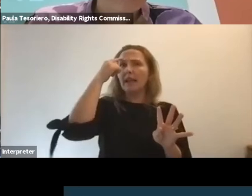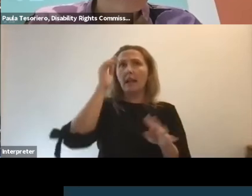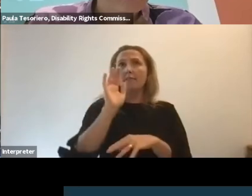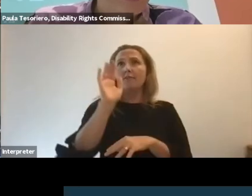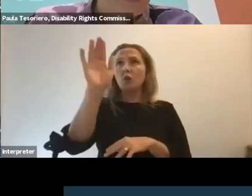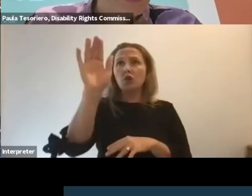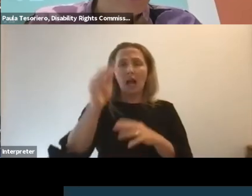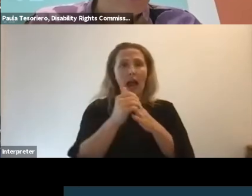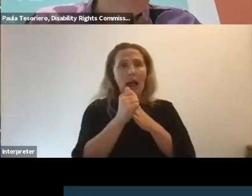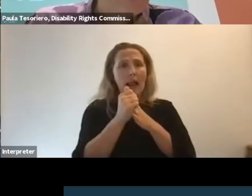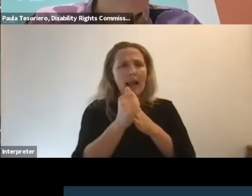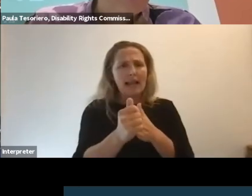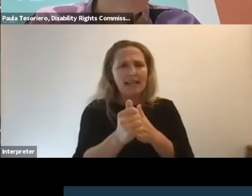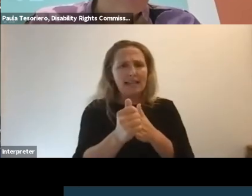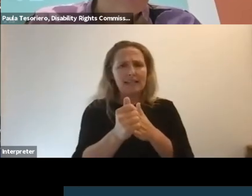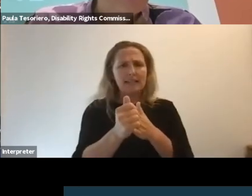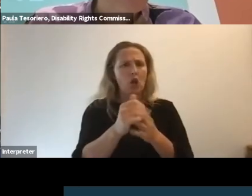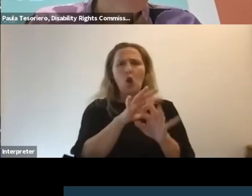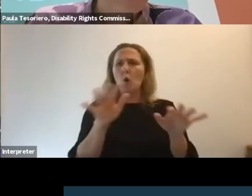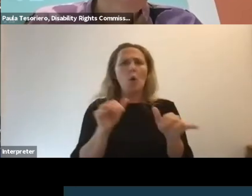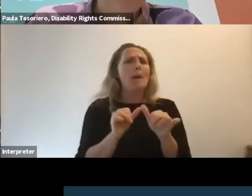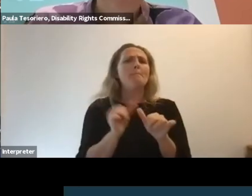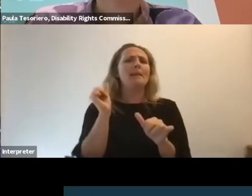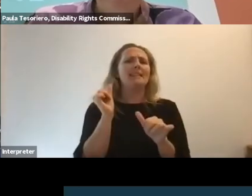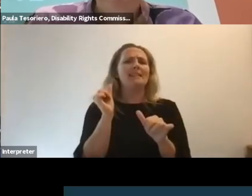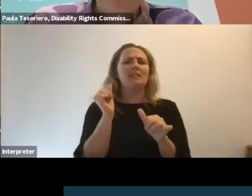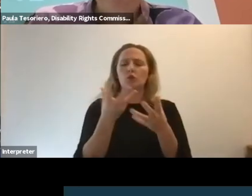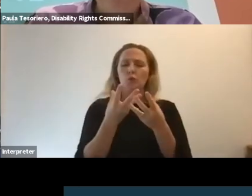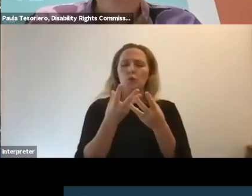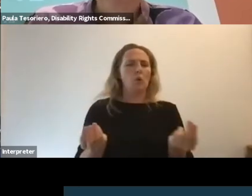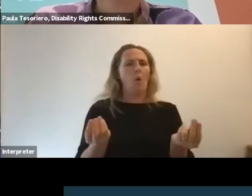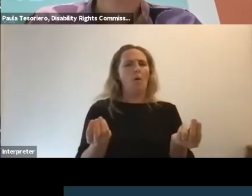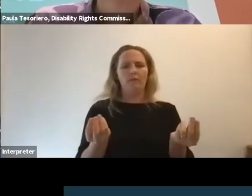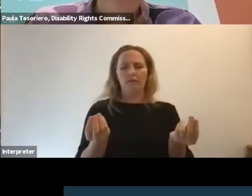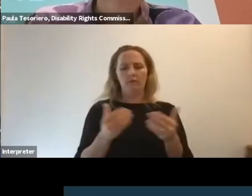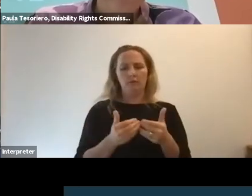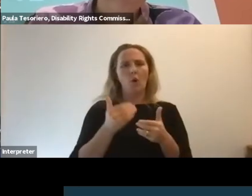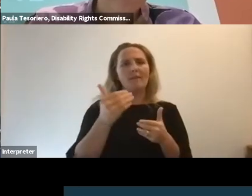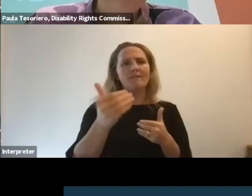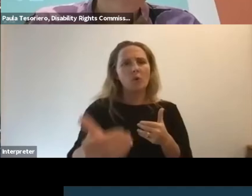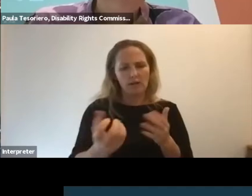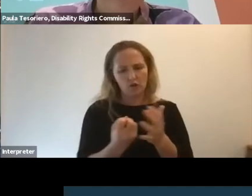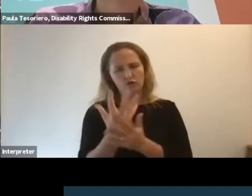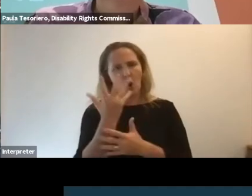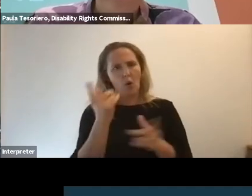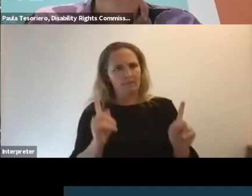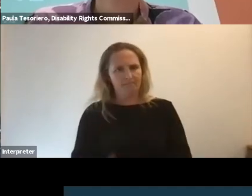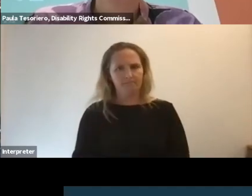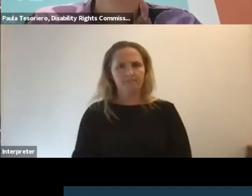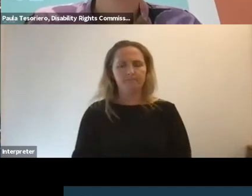and the leadership qualities which our organisations need us to be demonstrating.